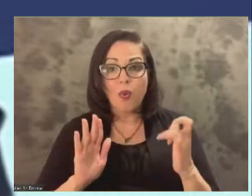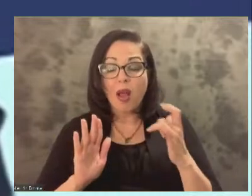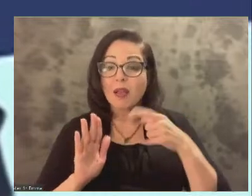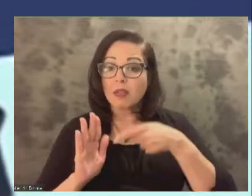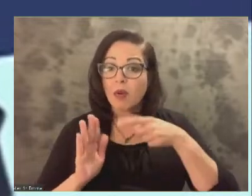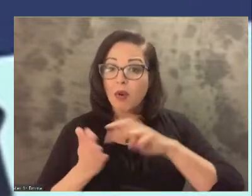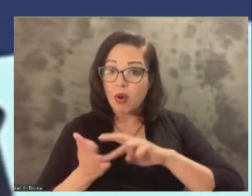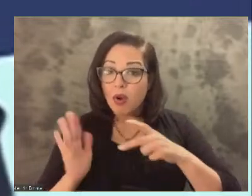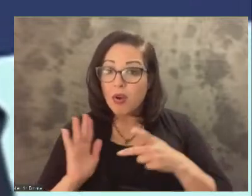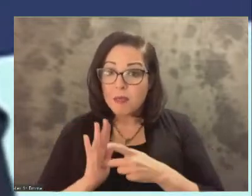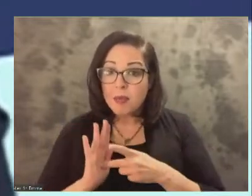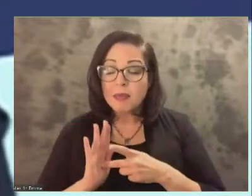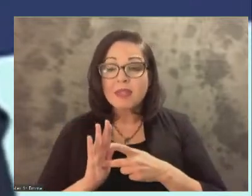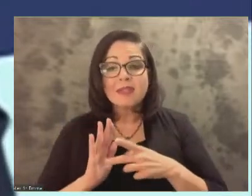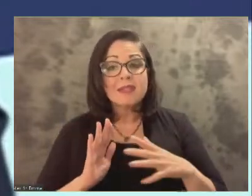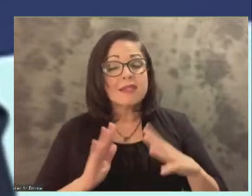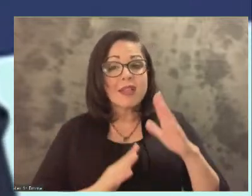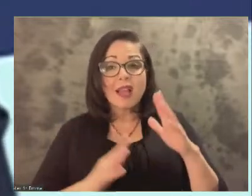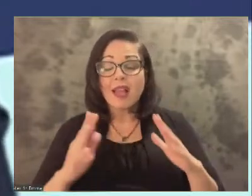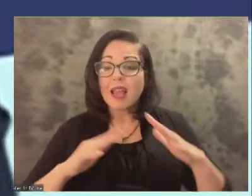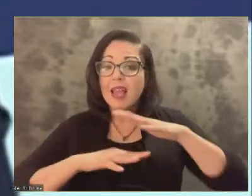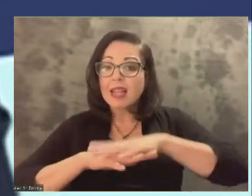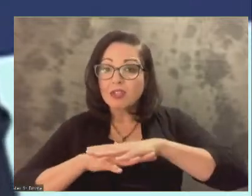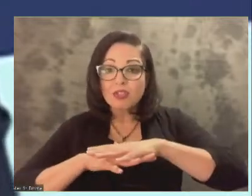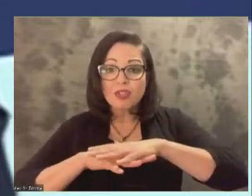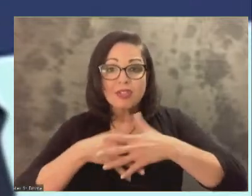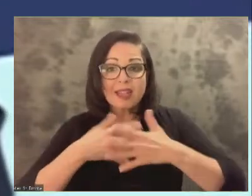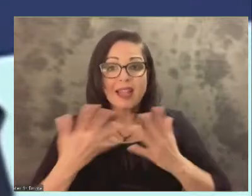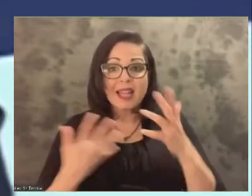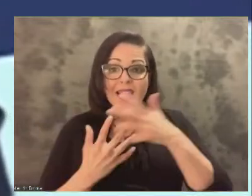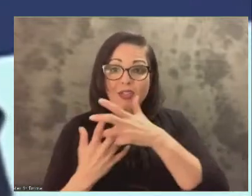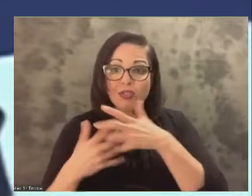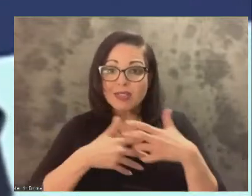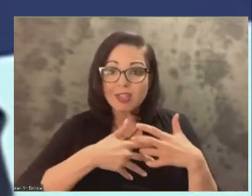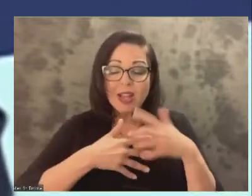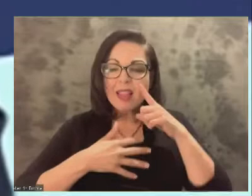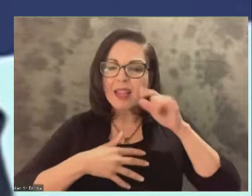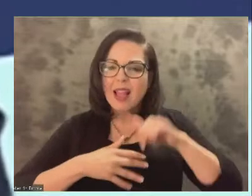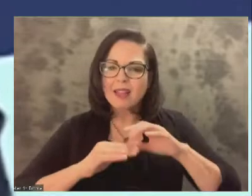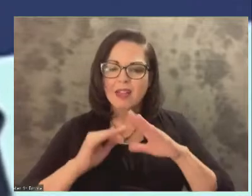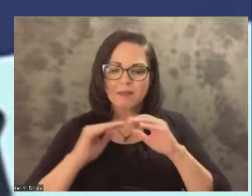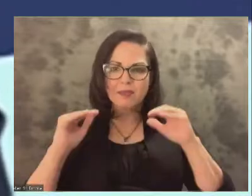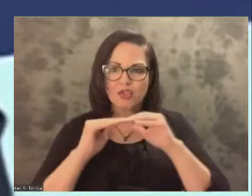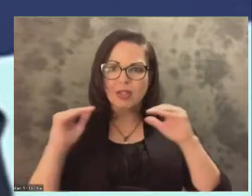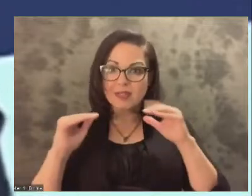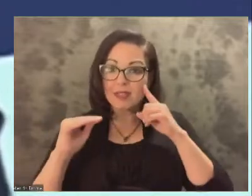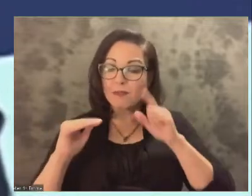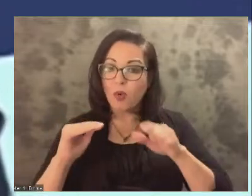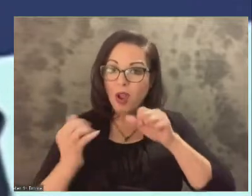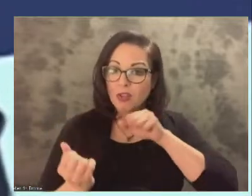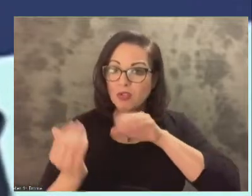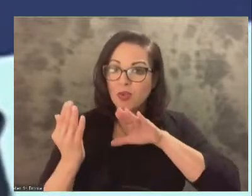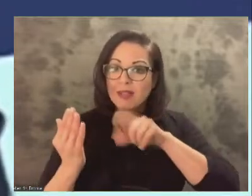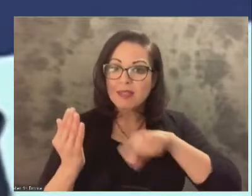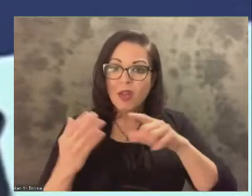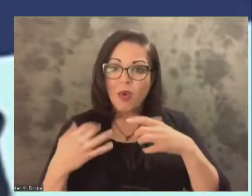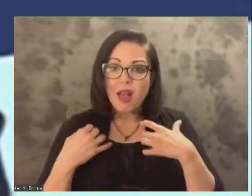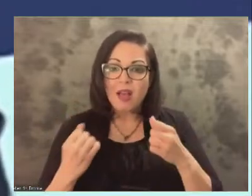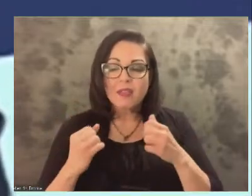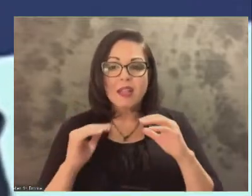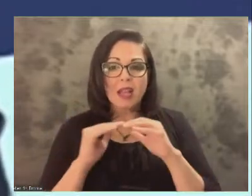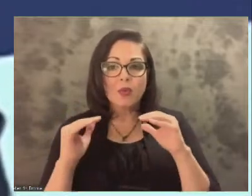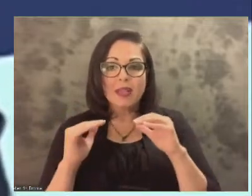intentionality, intersectionality, and justice must lay the foundation to address health inequities in the United States.